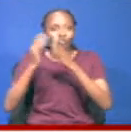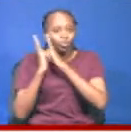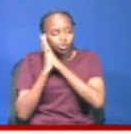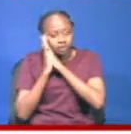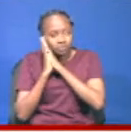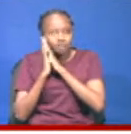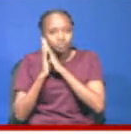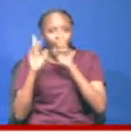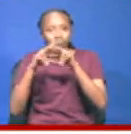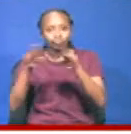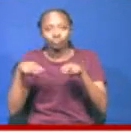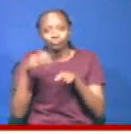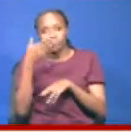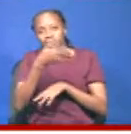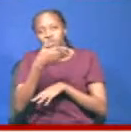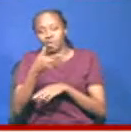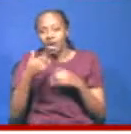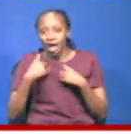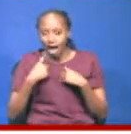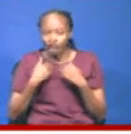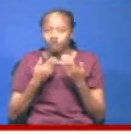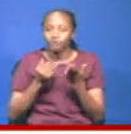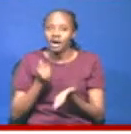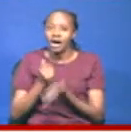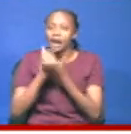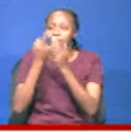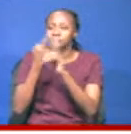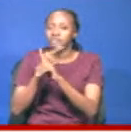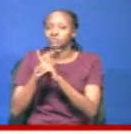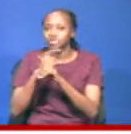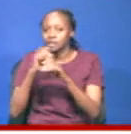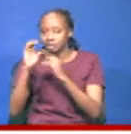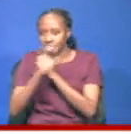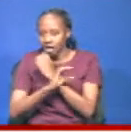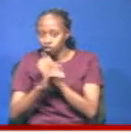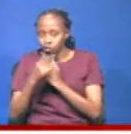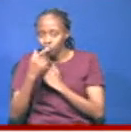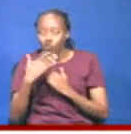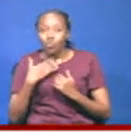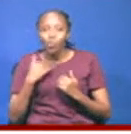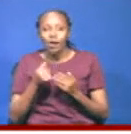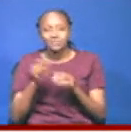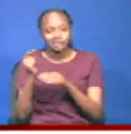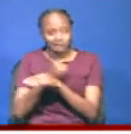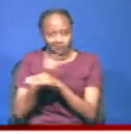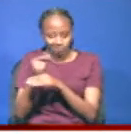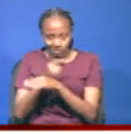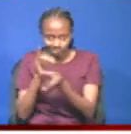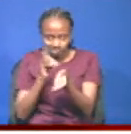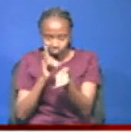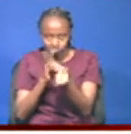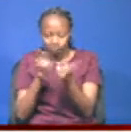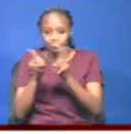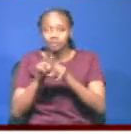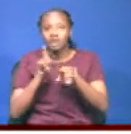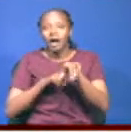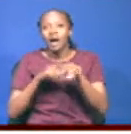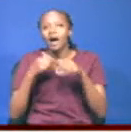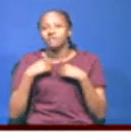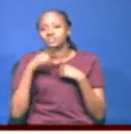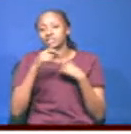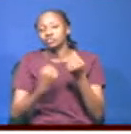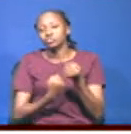to serve countries across the continent that have inadequate workforce. And this scholarship fund is going to be